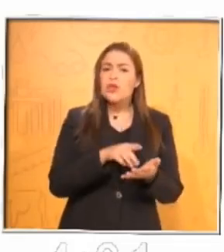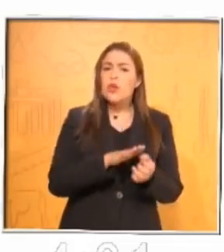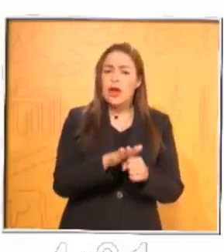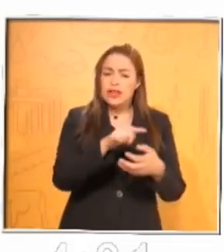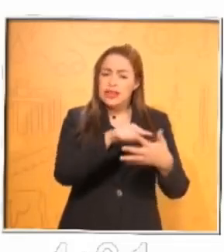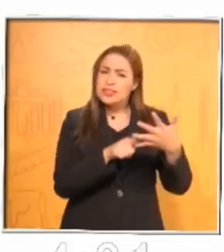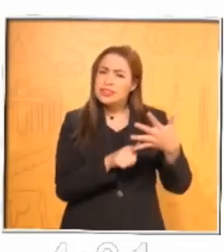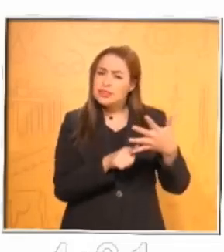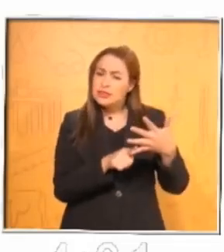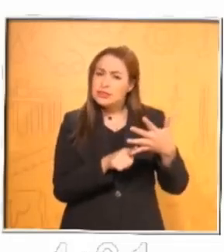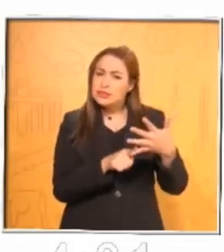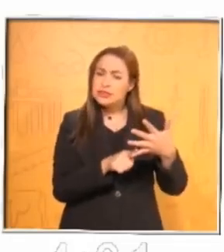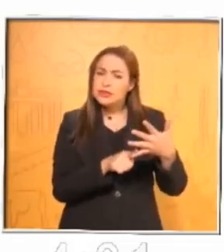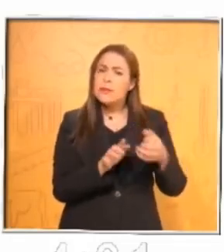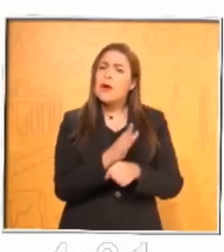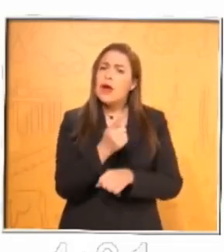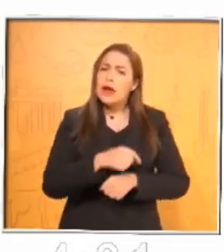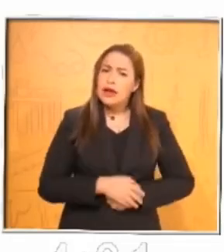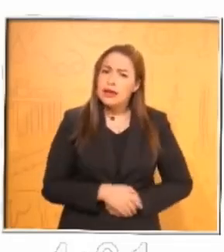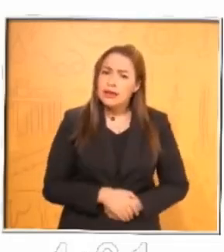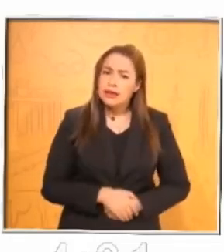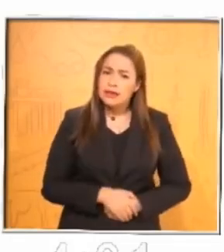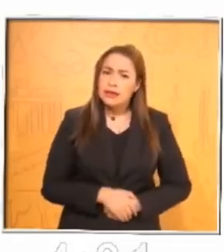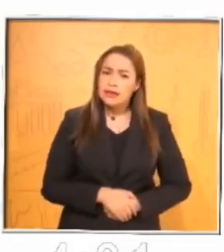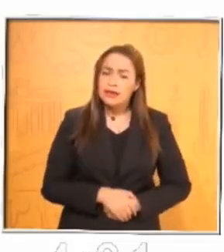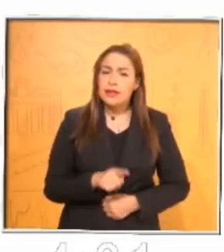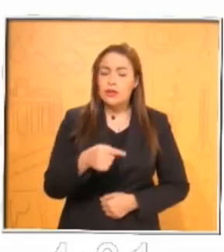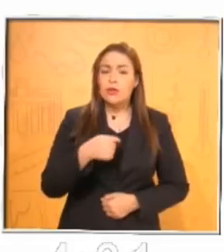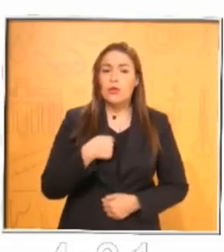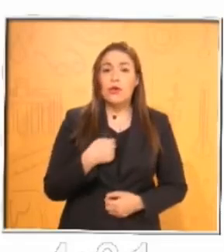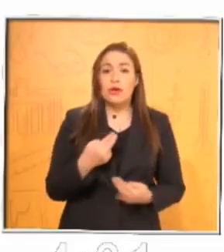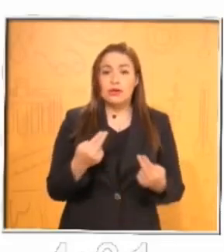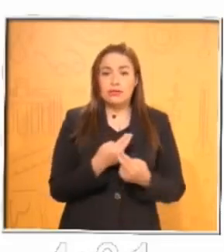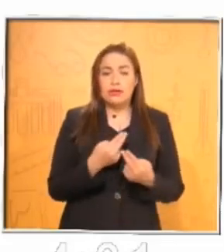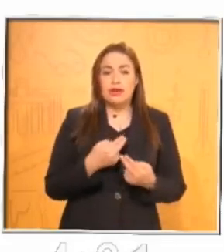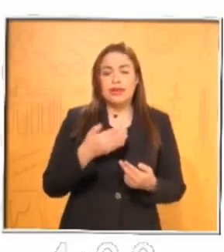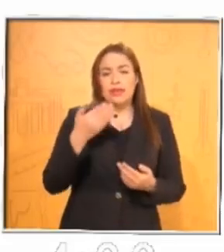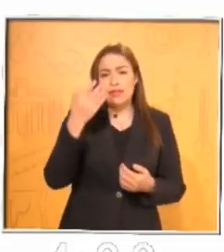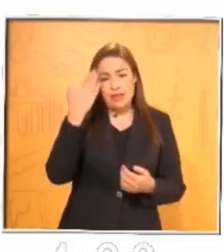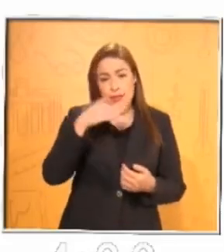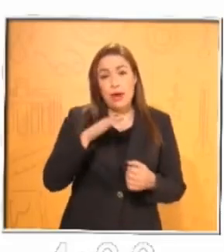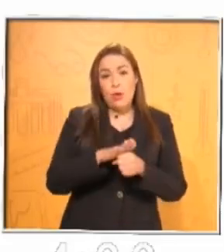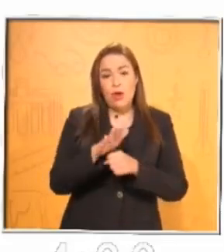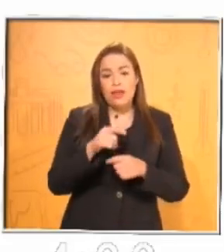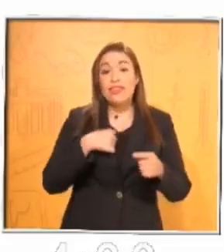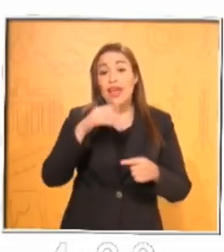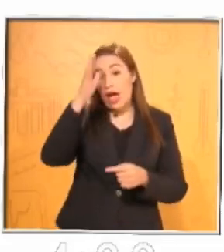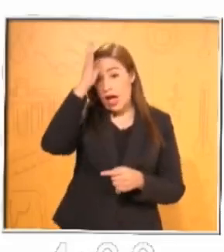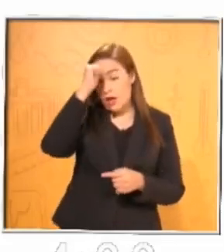Why? Do you think they are able to understand all the vocabulary in